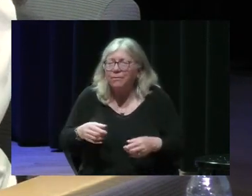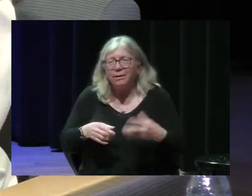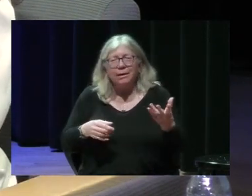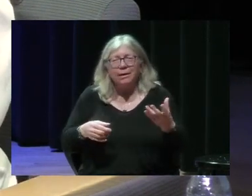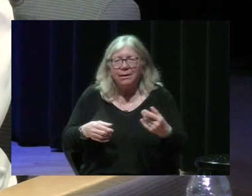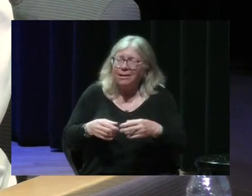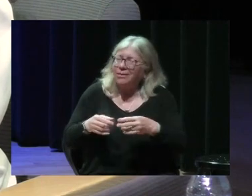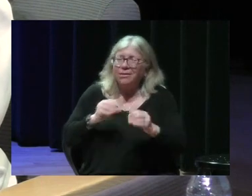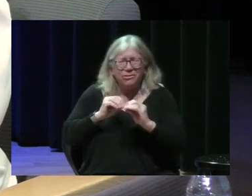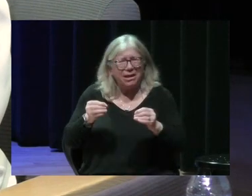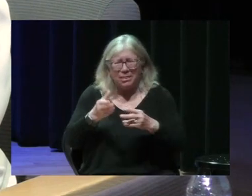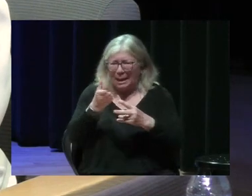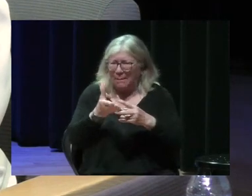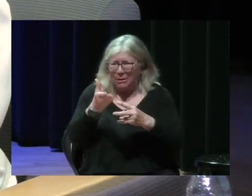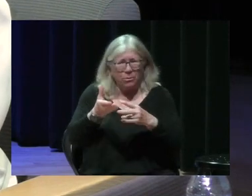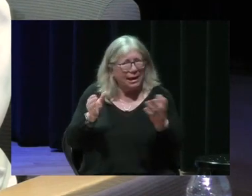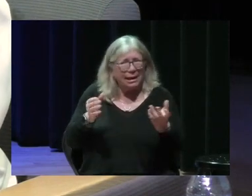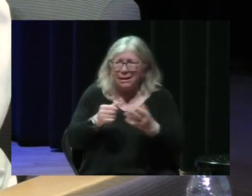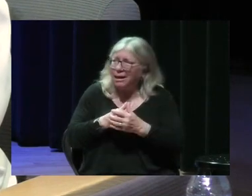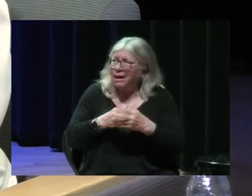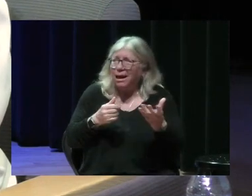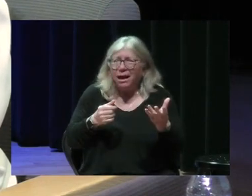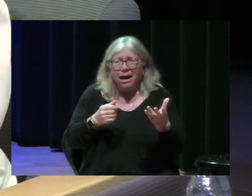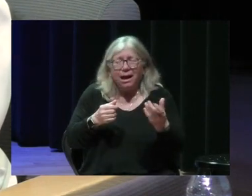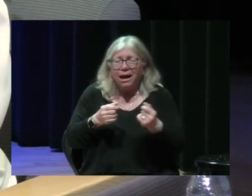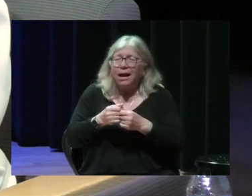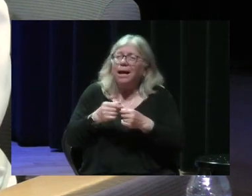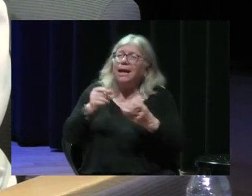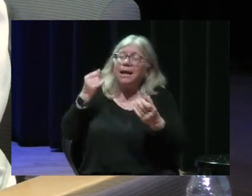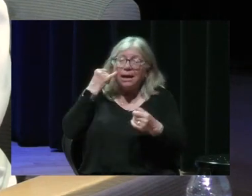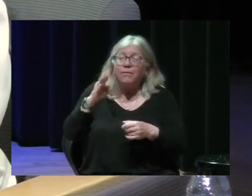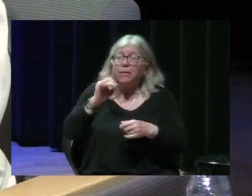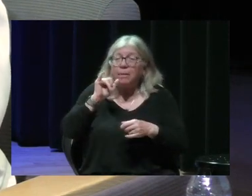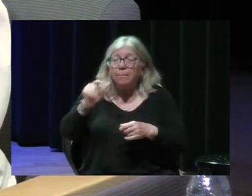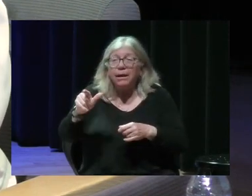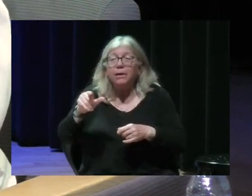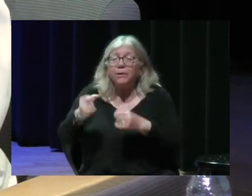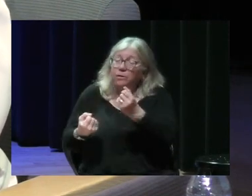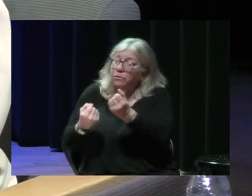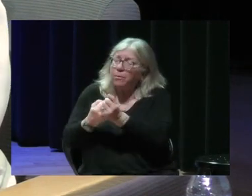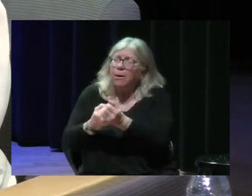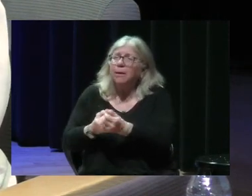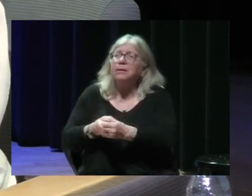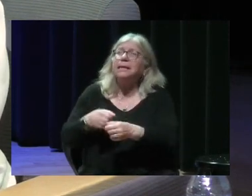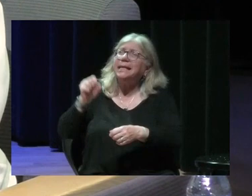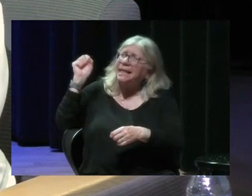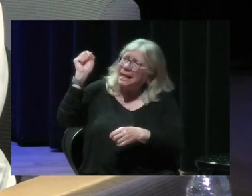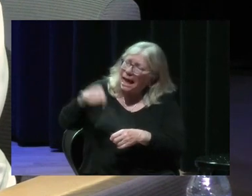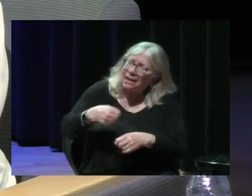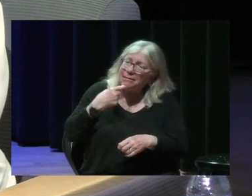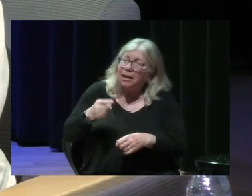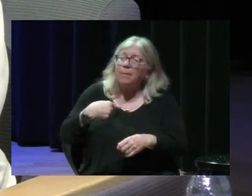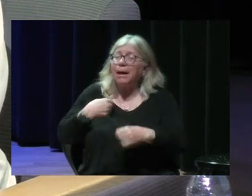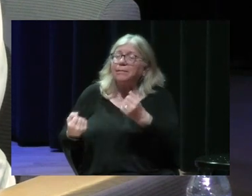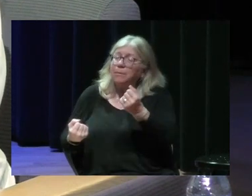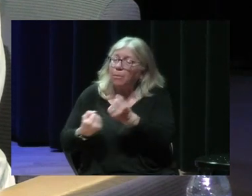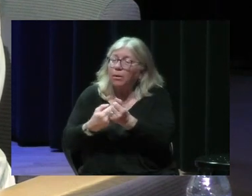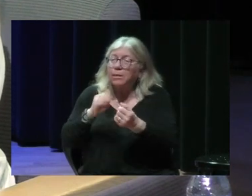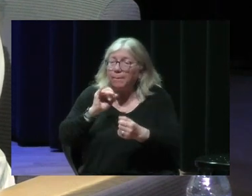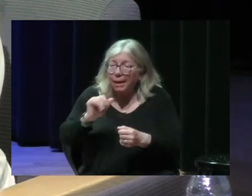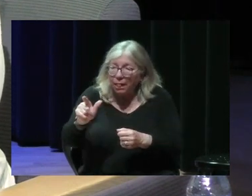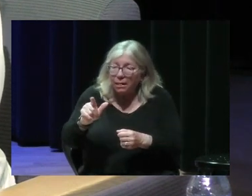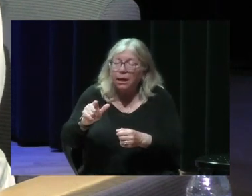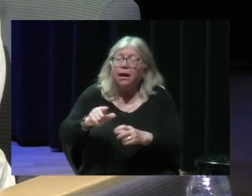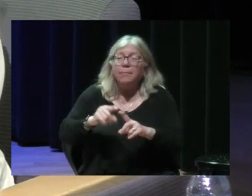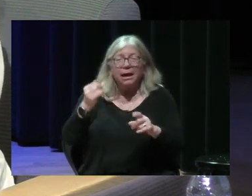nice in-between is helpful when we're contacting our representatives. If there's a bill that you support, by all means, tell them I support this bill.